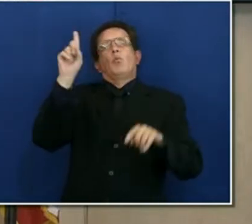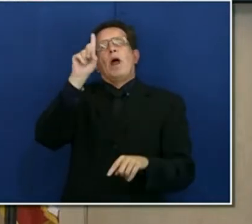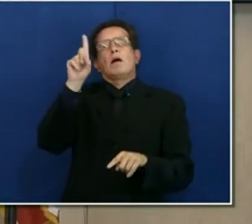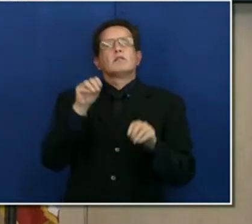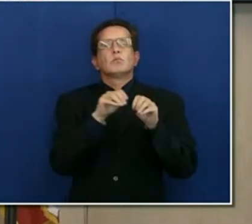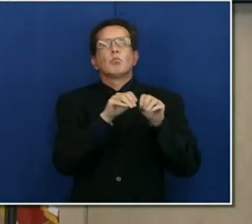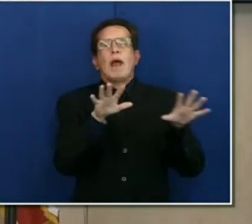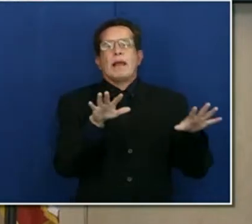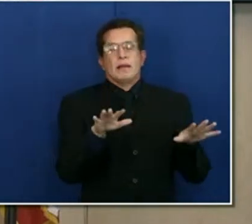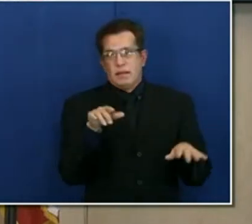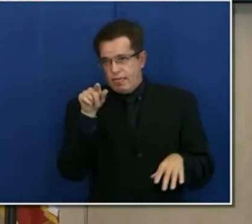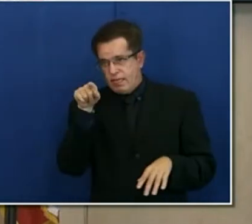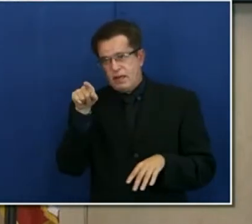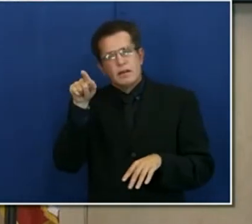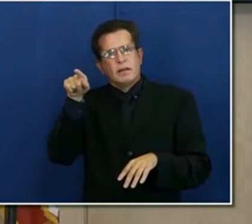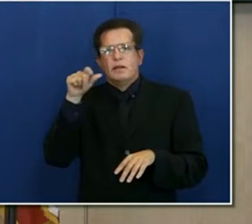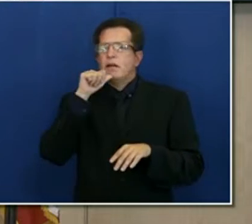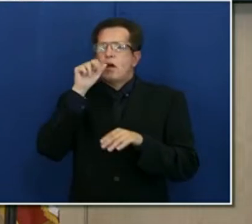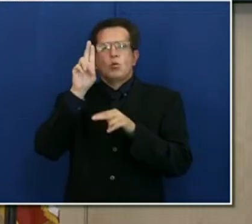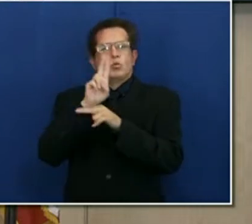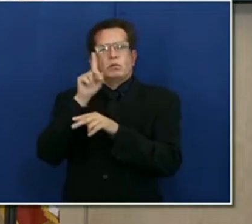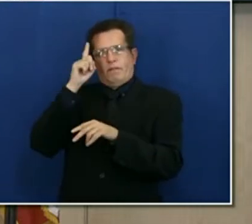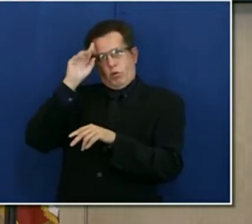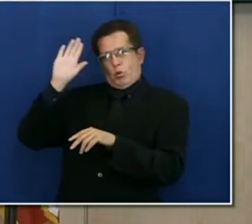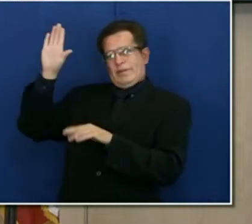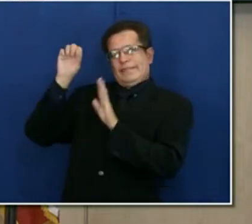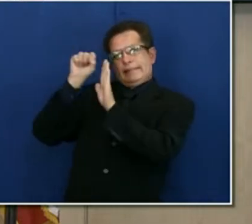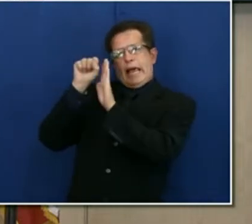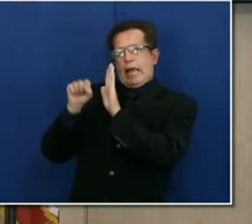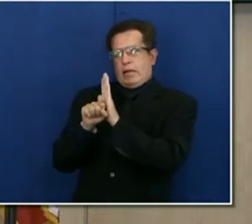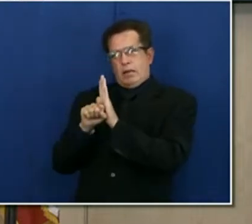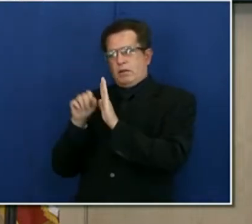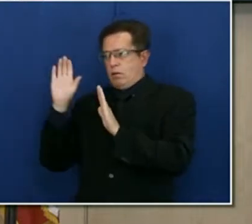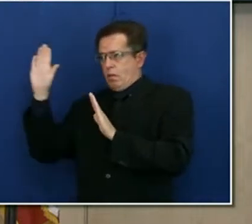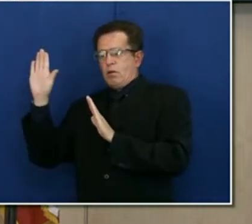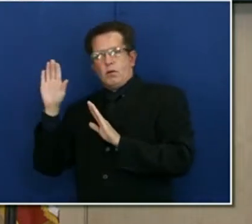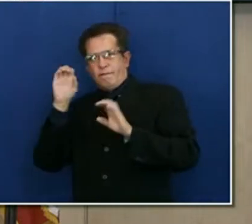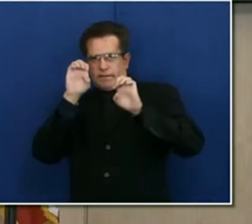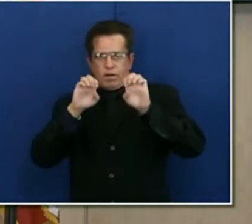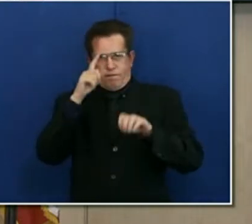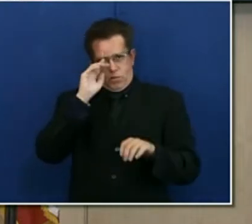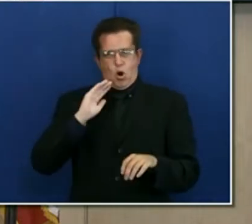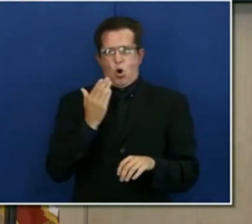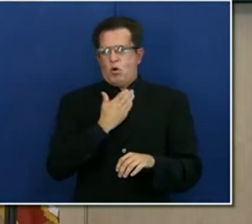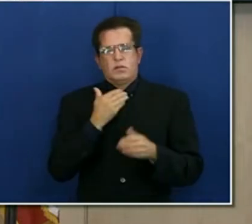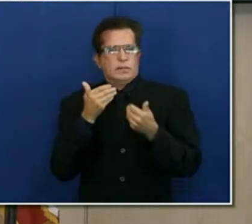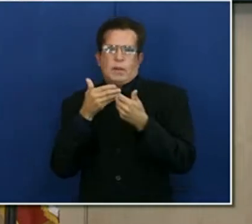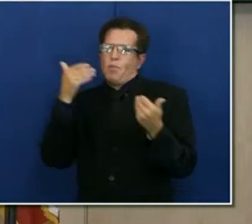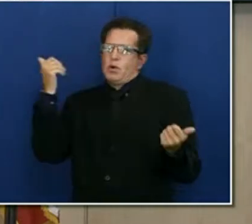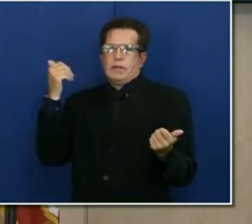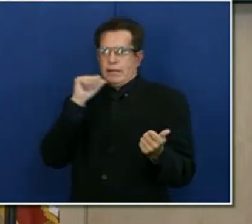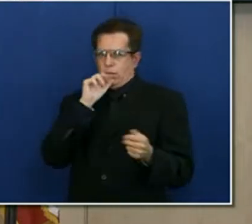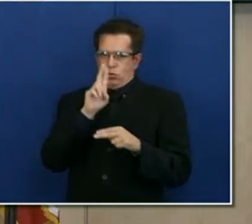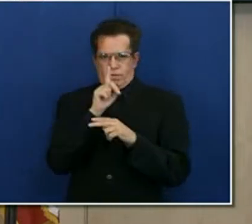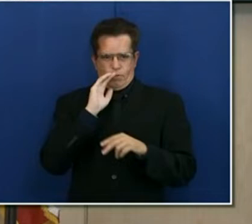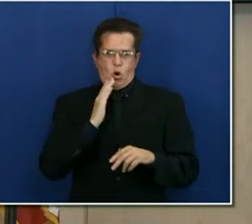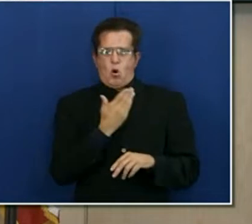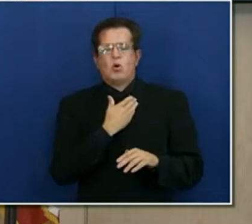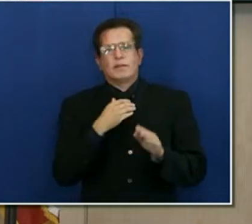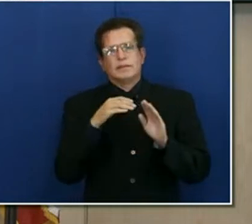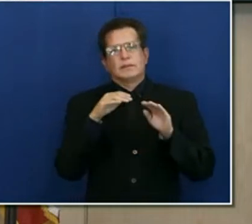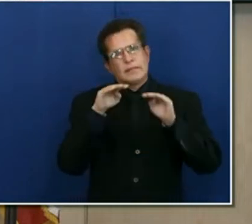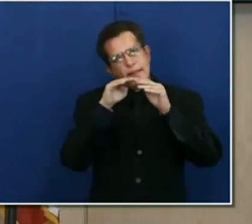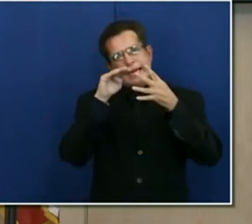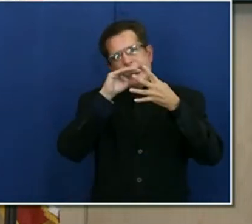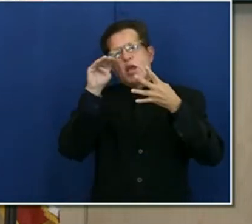metric is not used in the state's evaluation of our tier status. A community